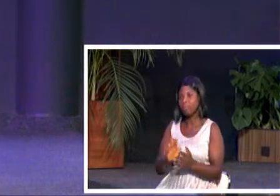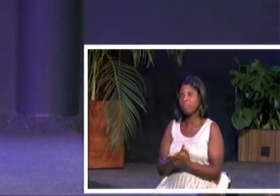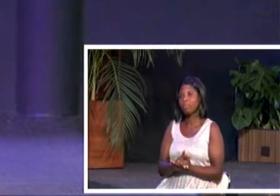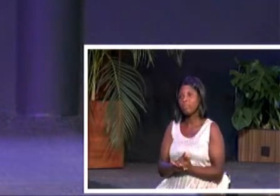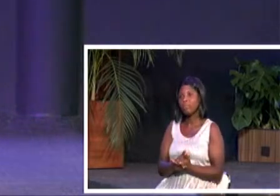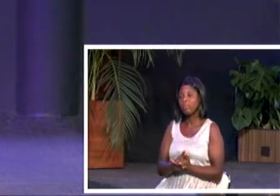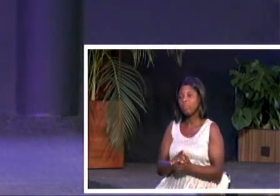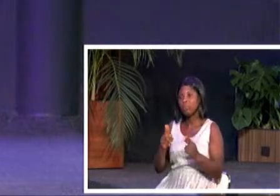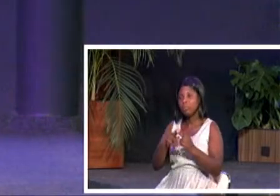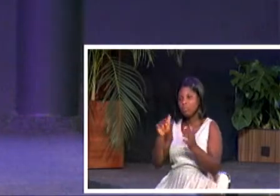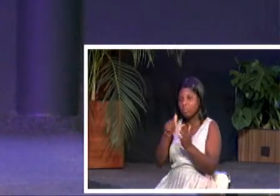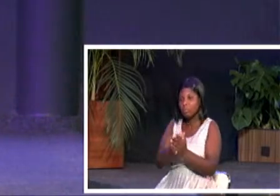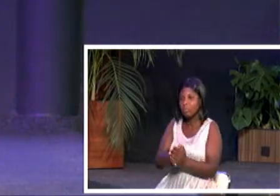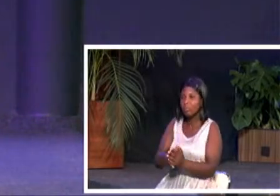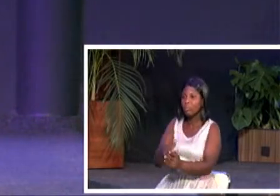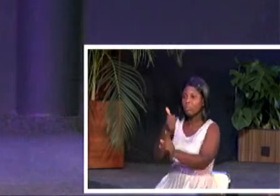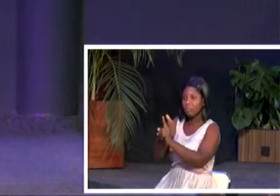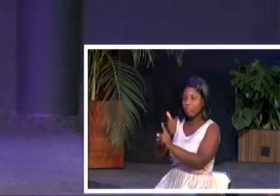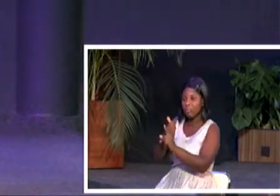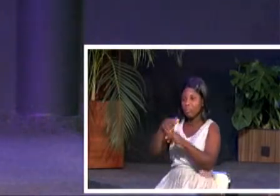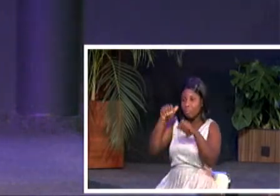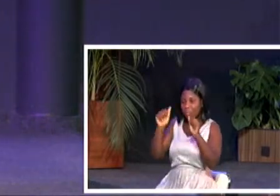great and you will be a blessing.